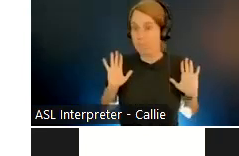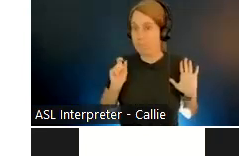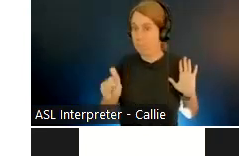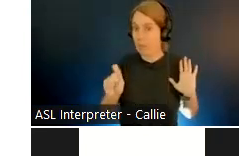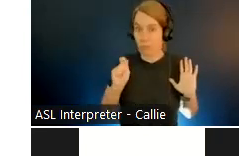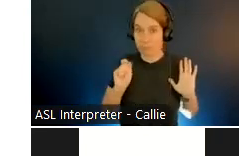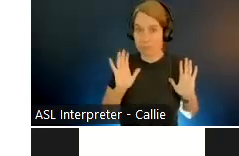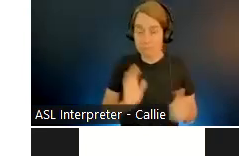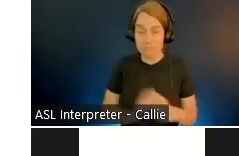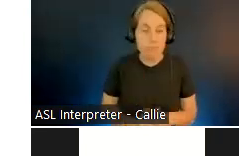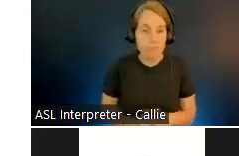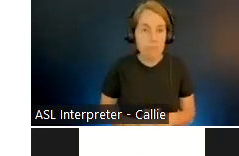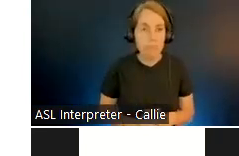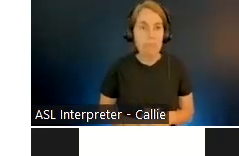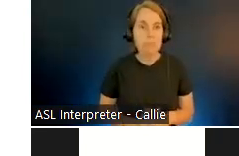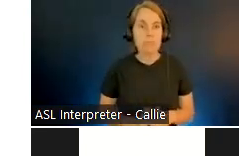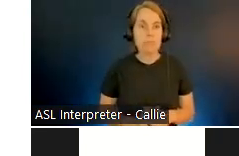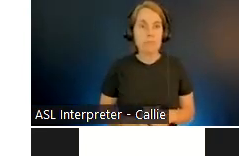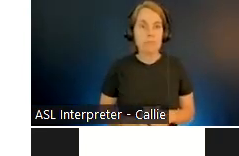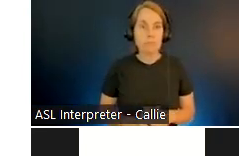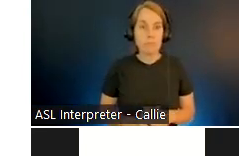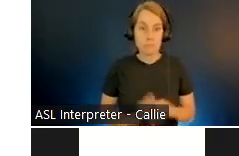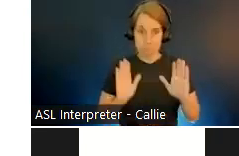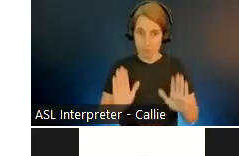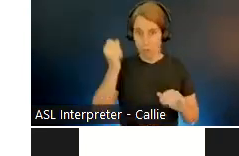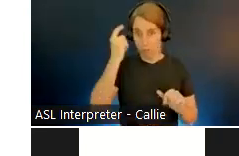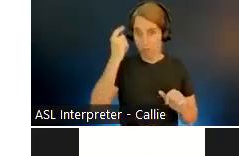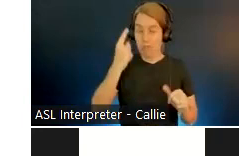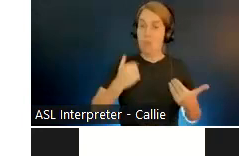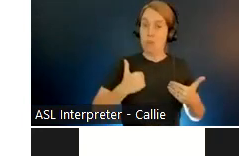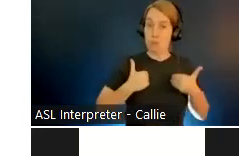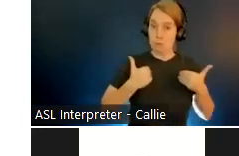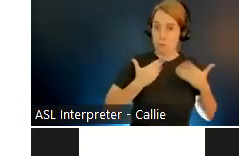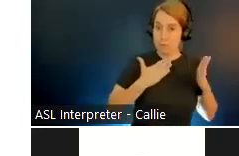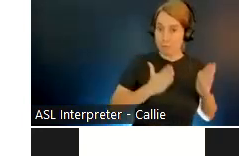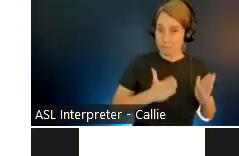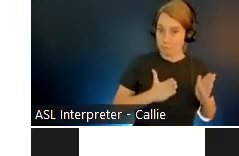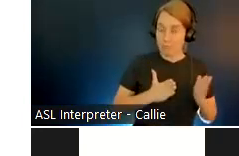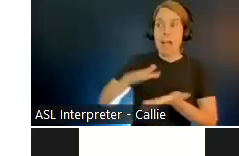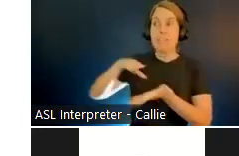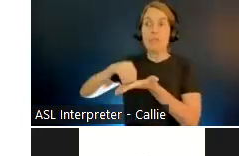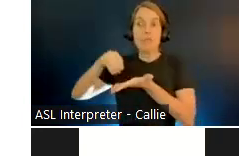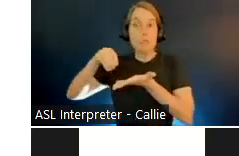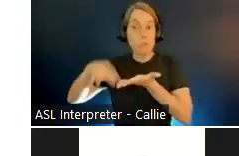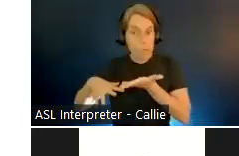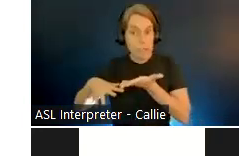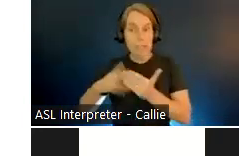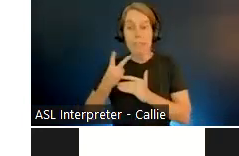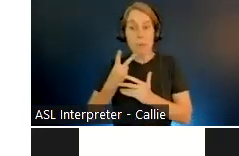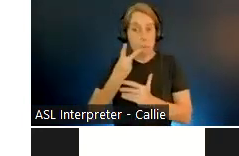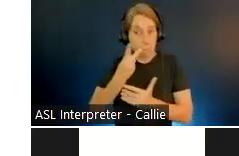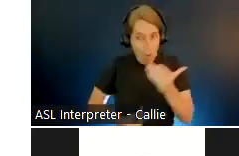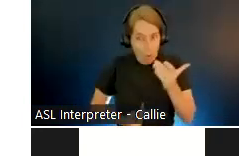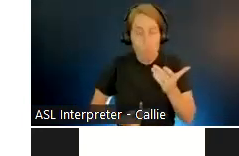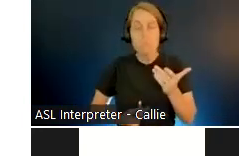And youth with a disability and students with disabilities qualify for transition